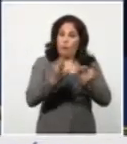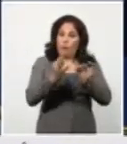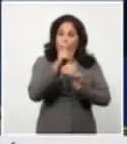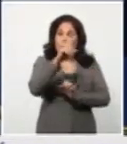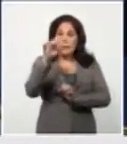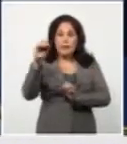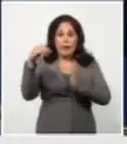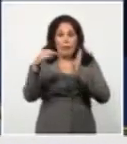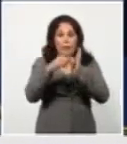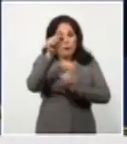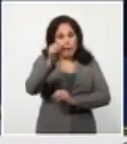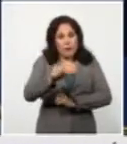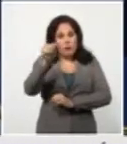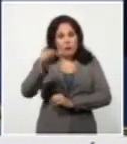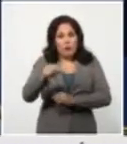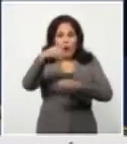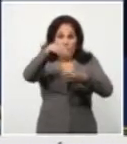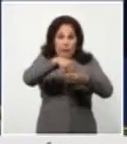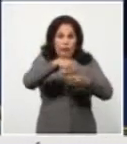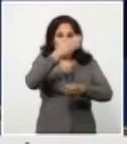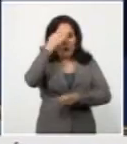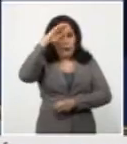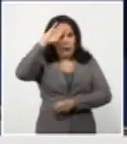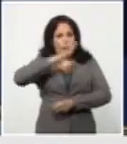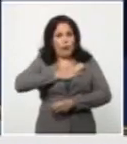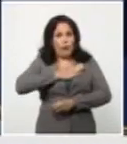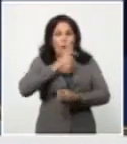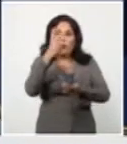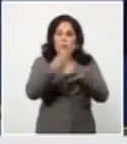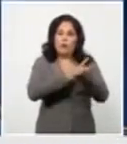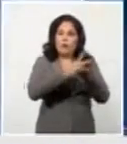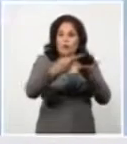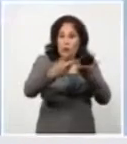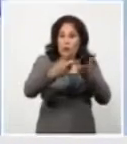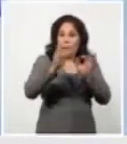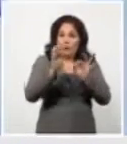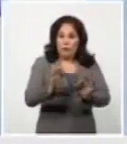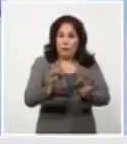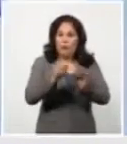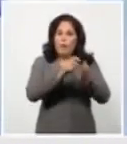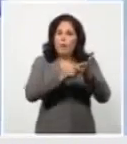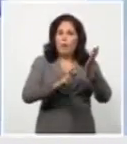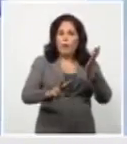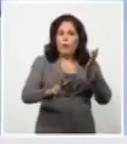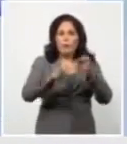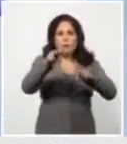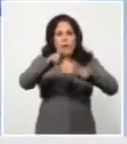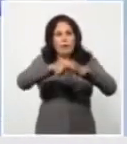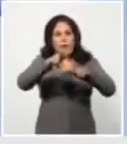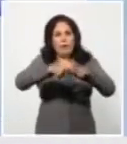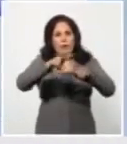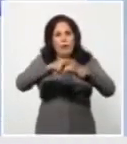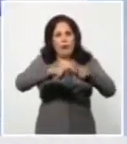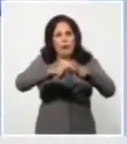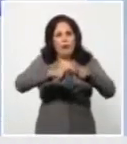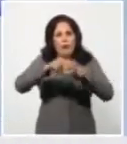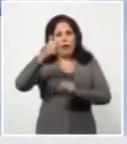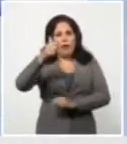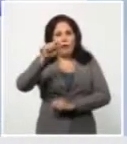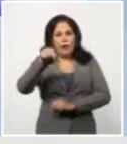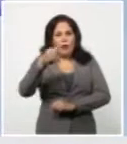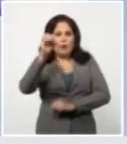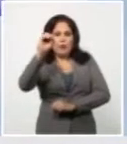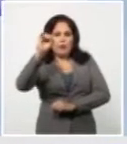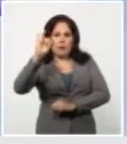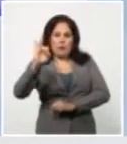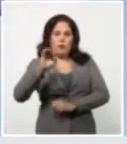So in the positive rate of the country of confirmed cases every 100,000 inhabitants in the last